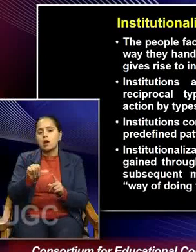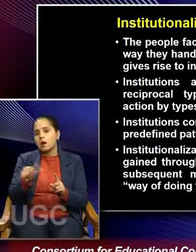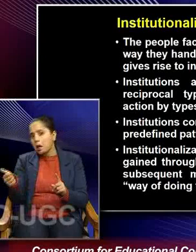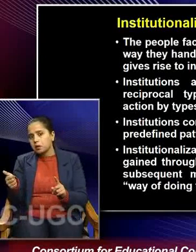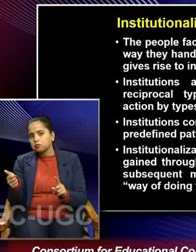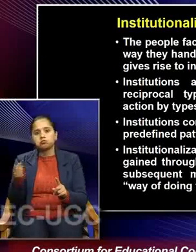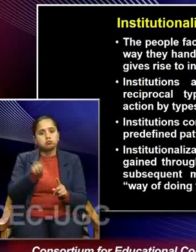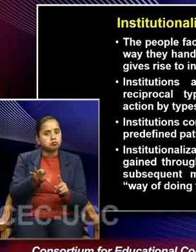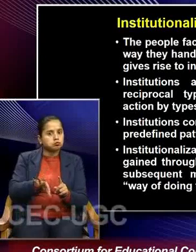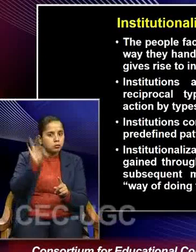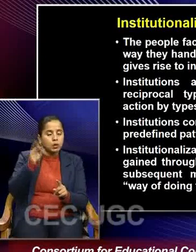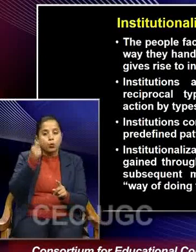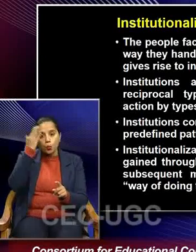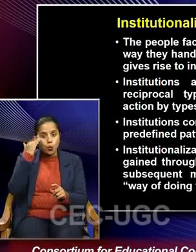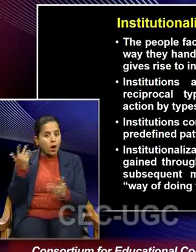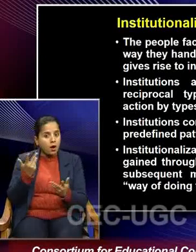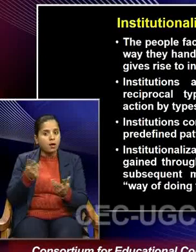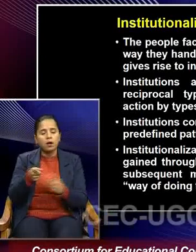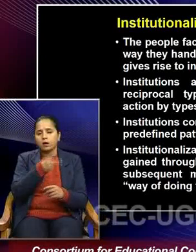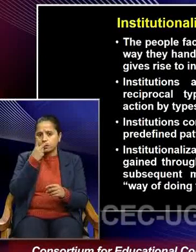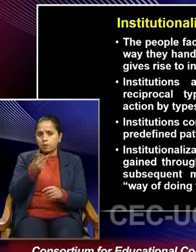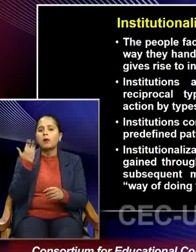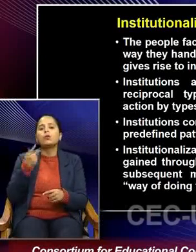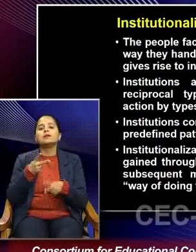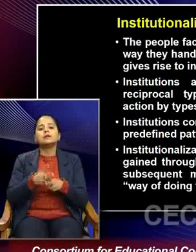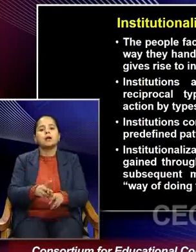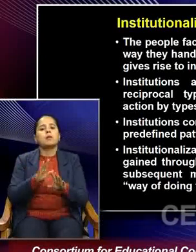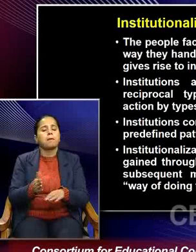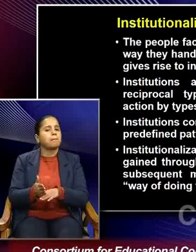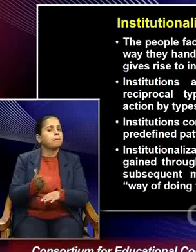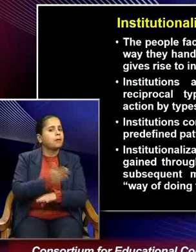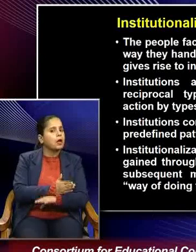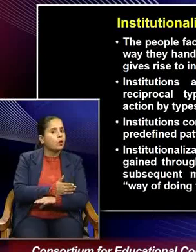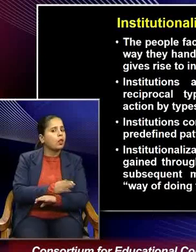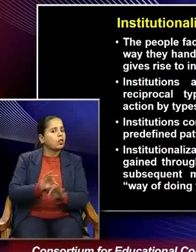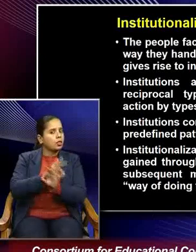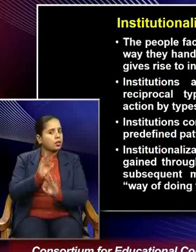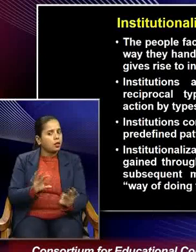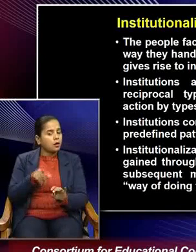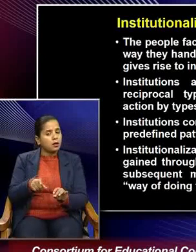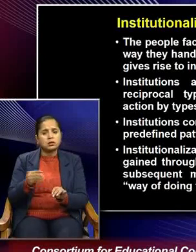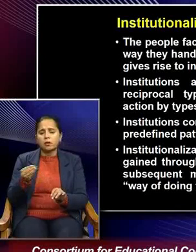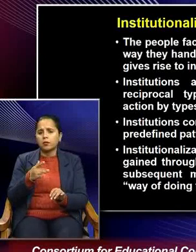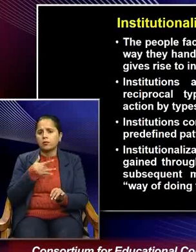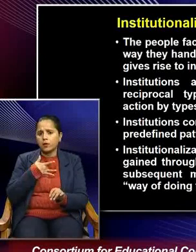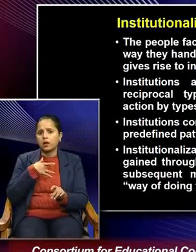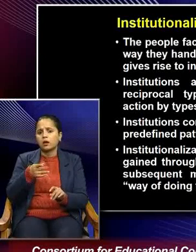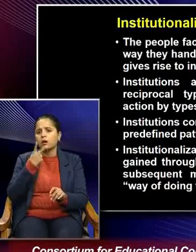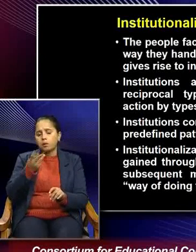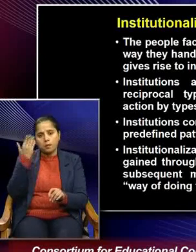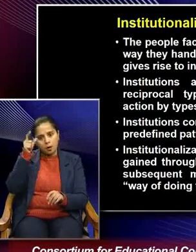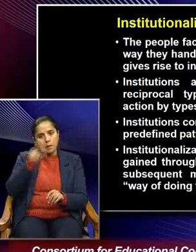other because it has been existing prior to them. It was something which was